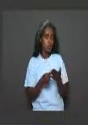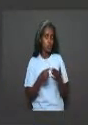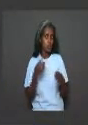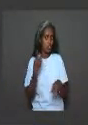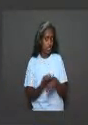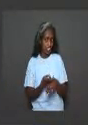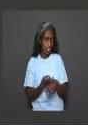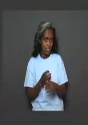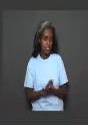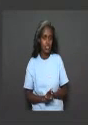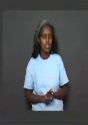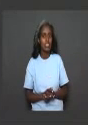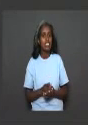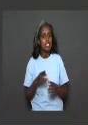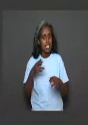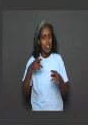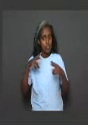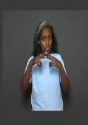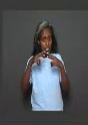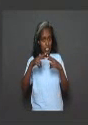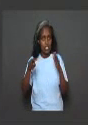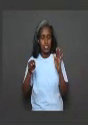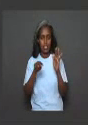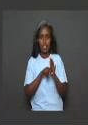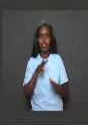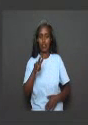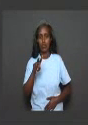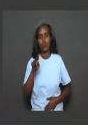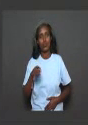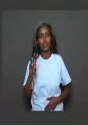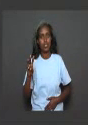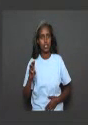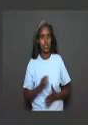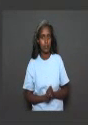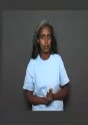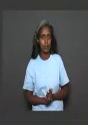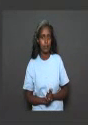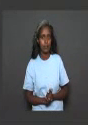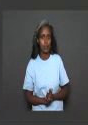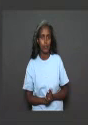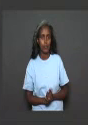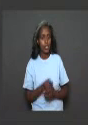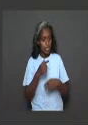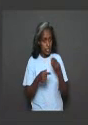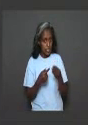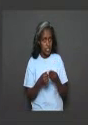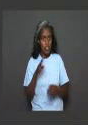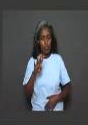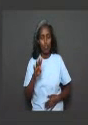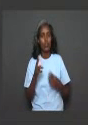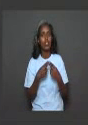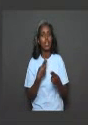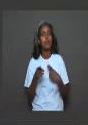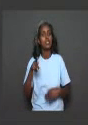The vertex is at -2, 6. Since 4 times